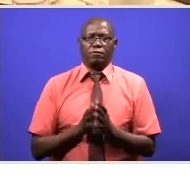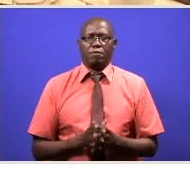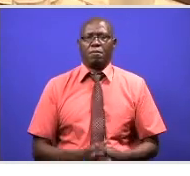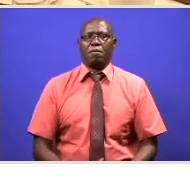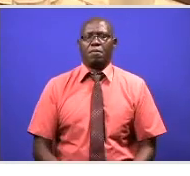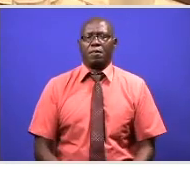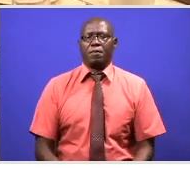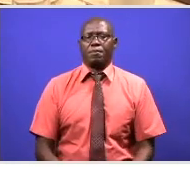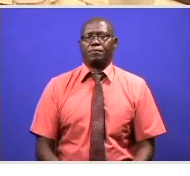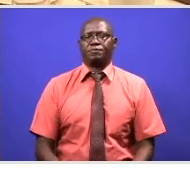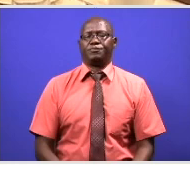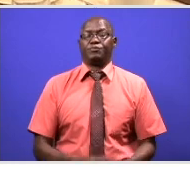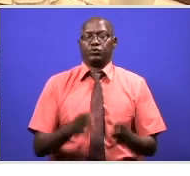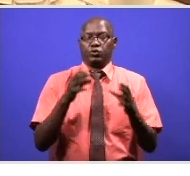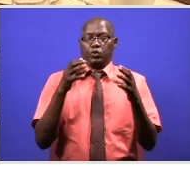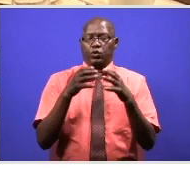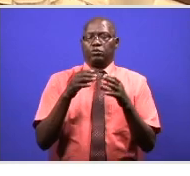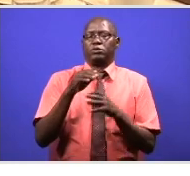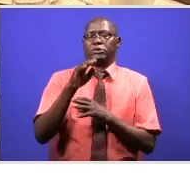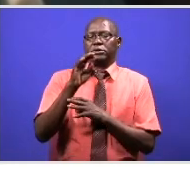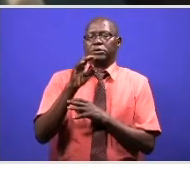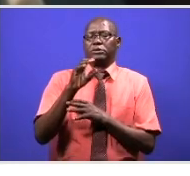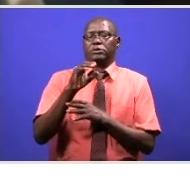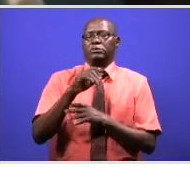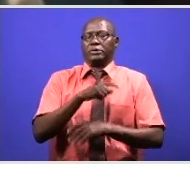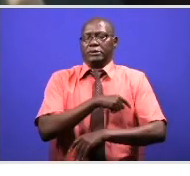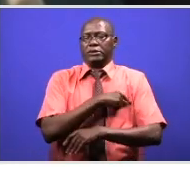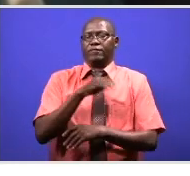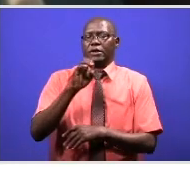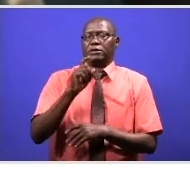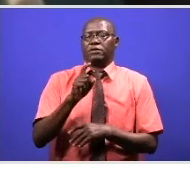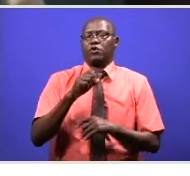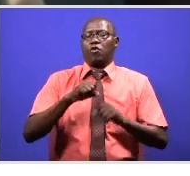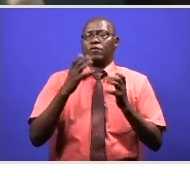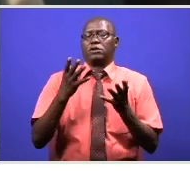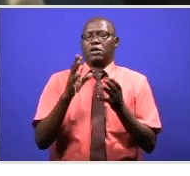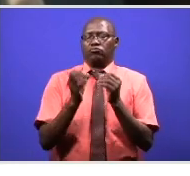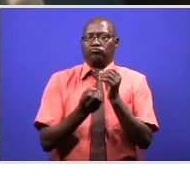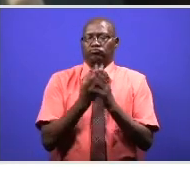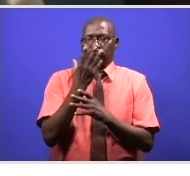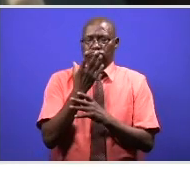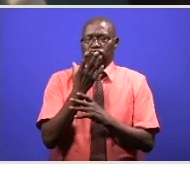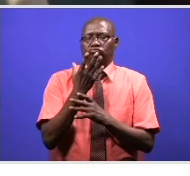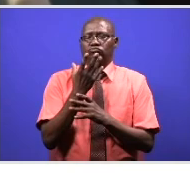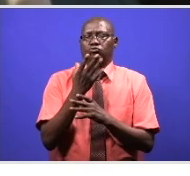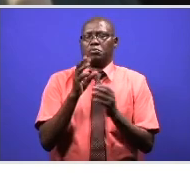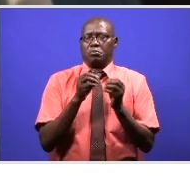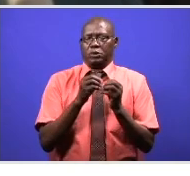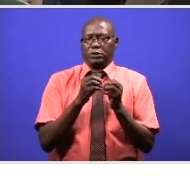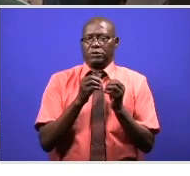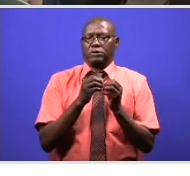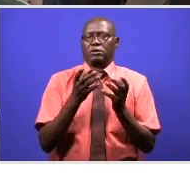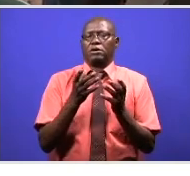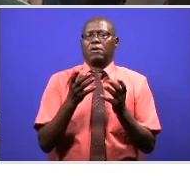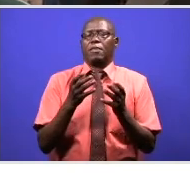A group of chief executive officers, CEOs in Nairobi have launched a forum dubbed Chief Executive Officers Association